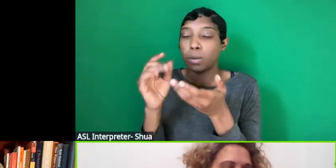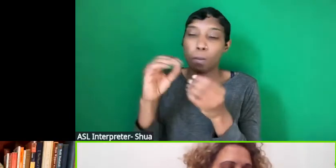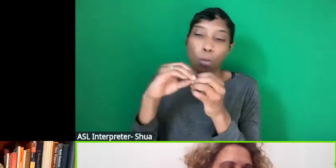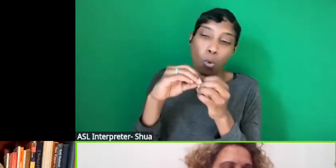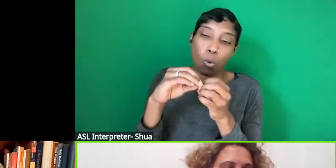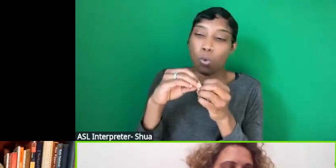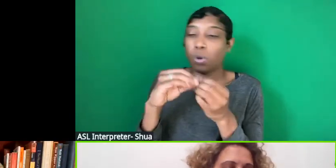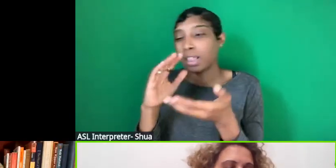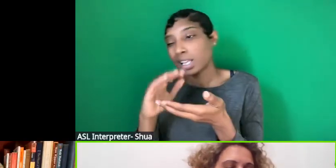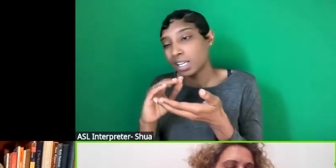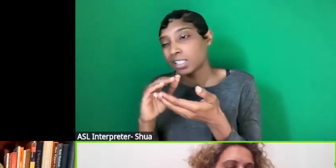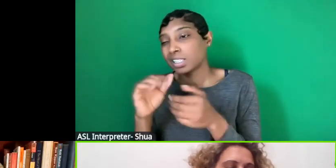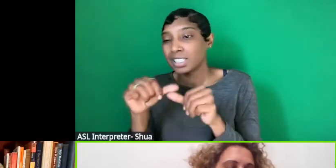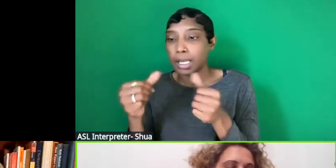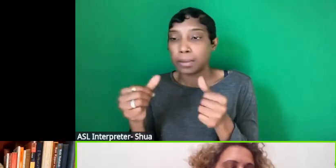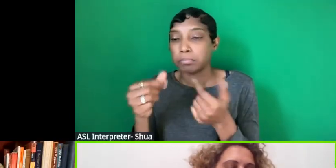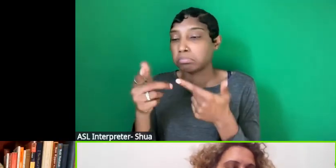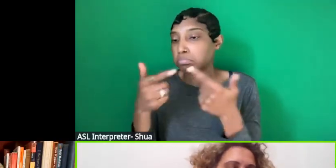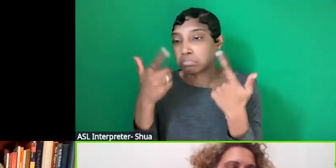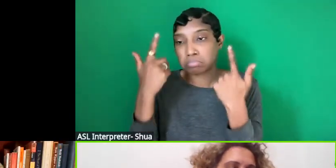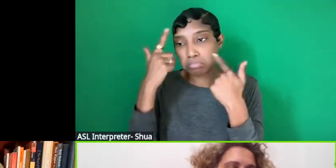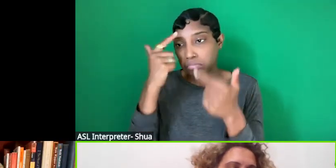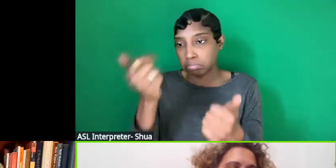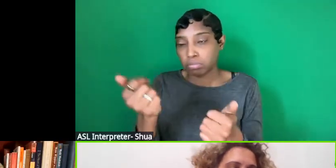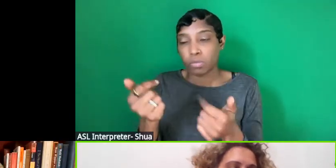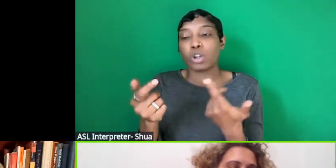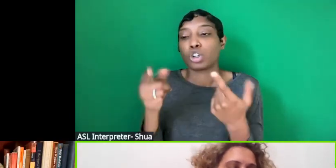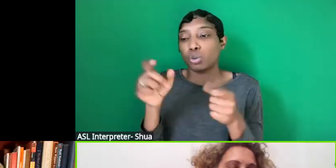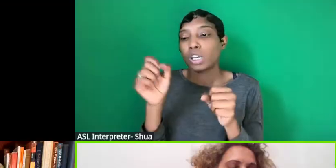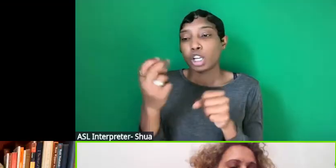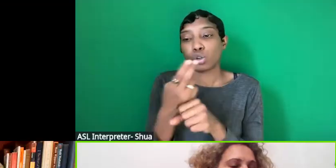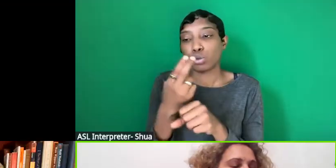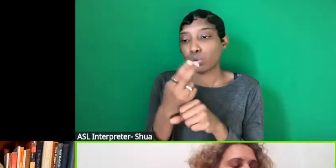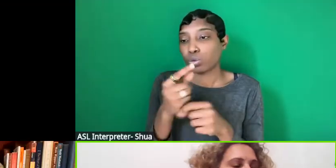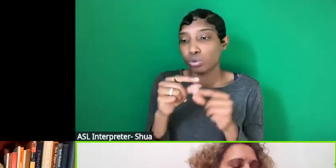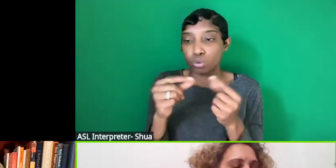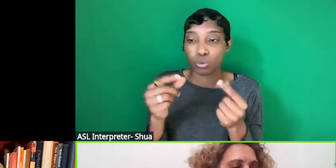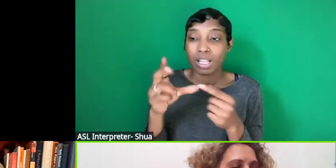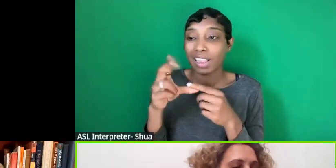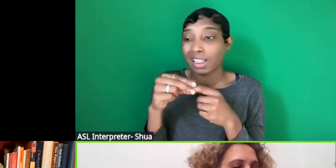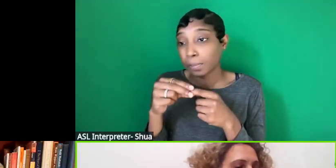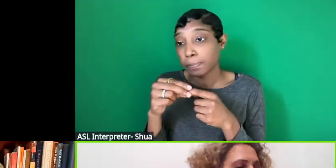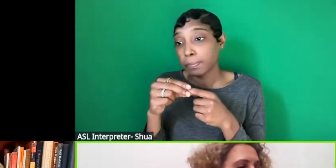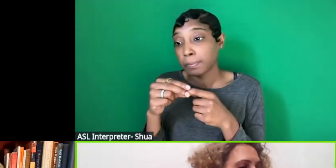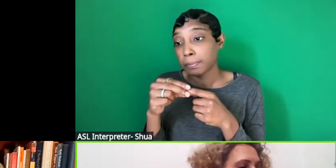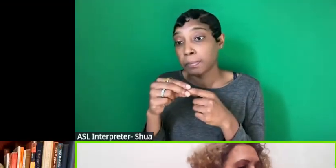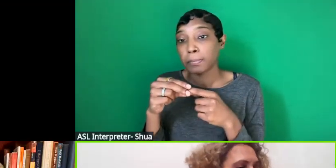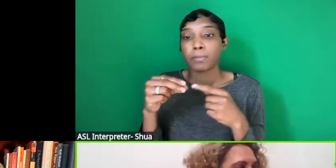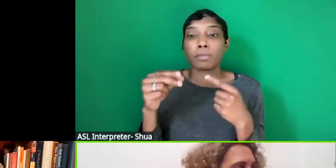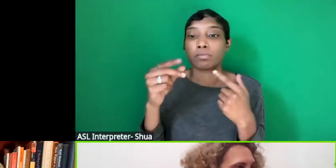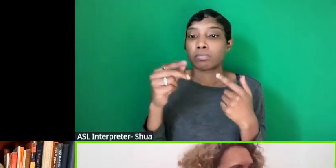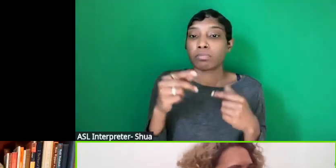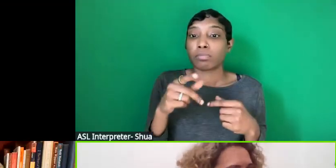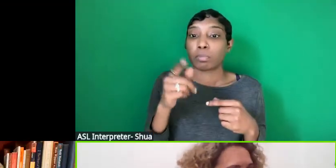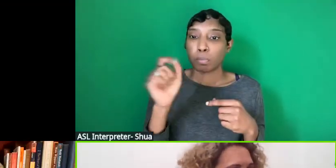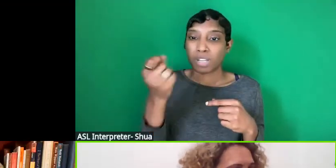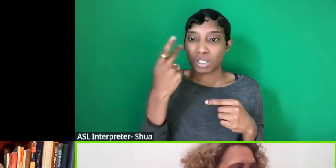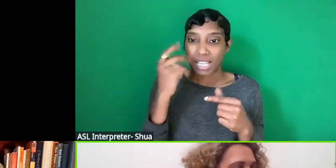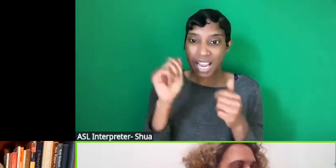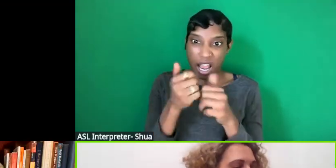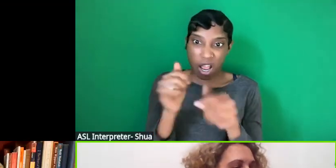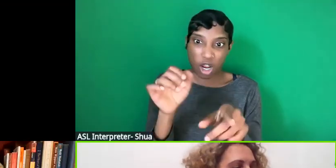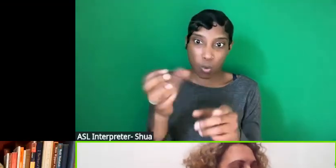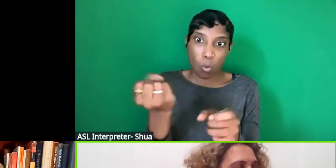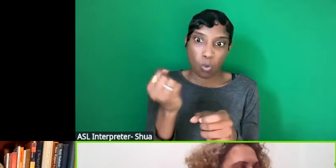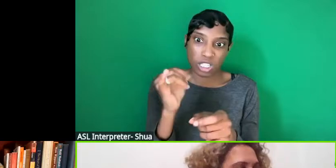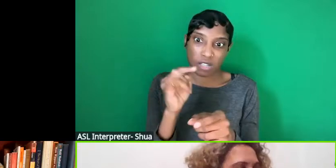doesn't work, if all else fails, you can go ahead and use like I said, a clip. But you see that kind of holds it in pretty